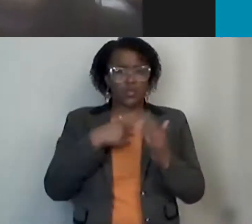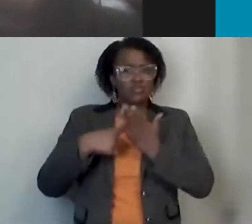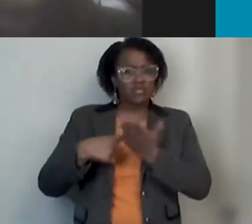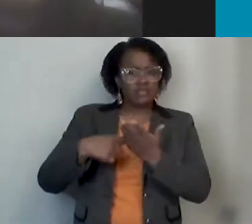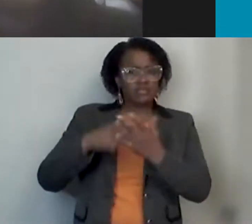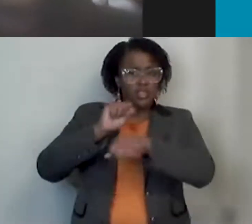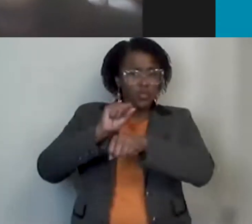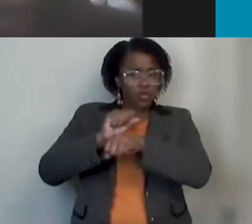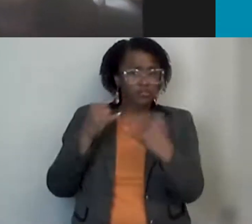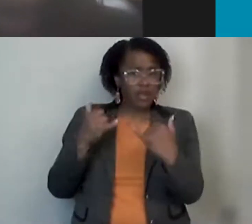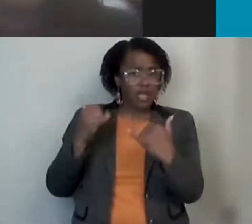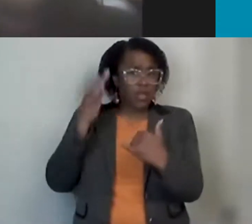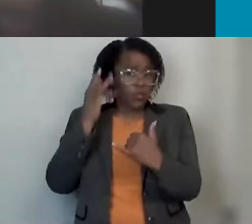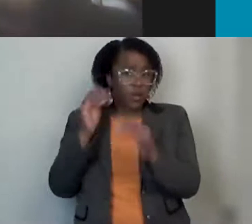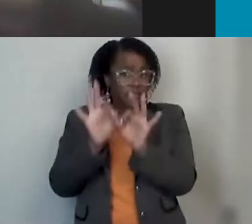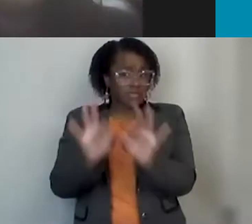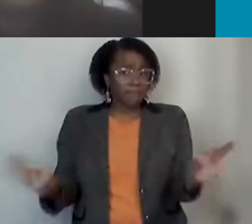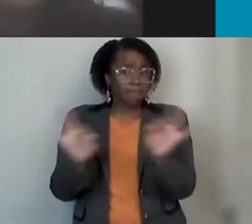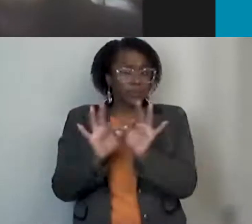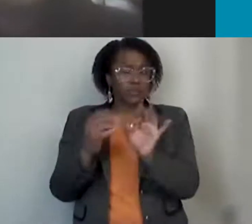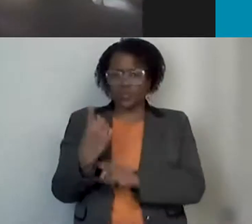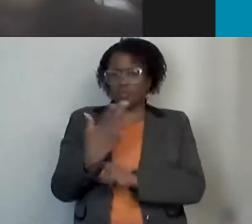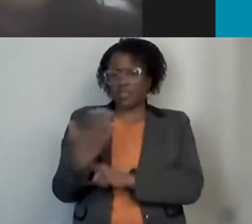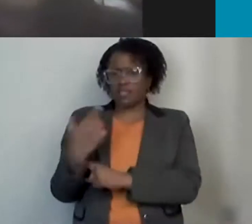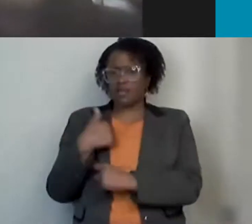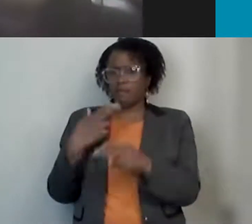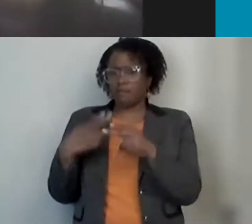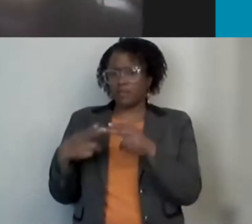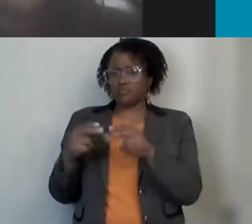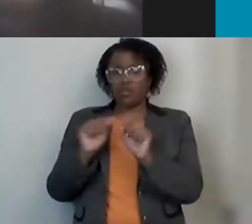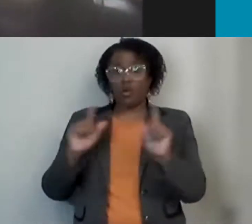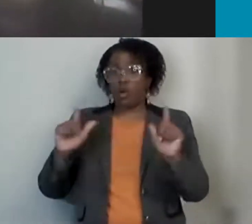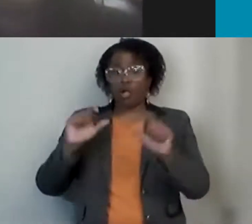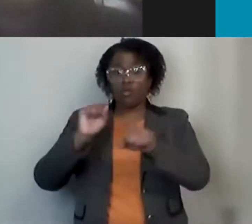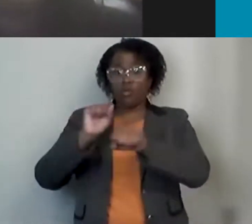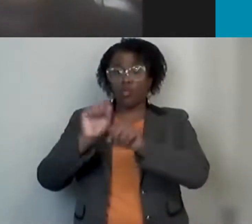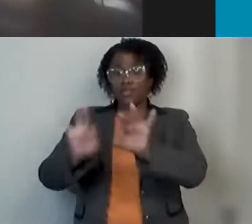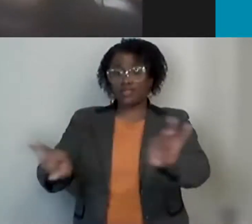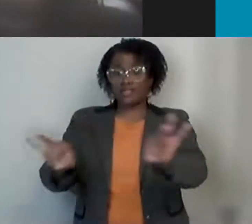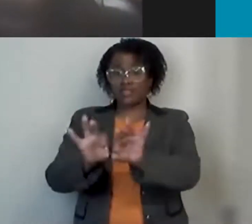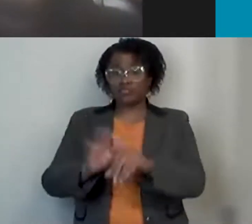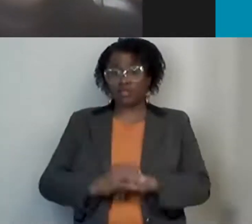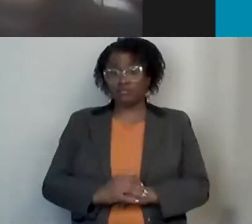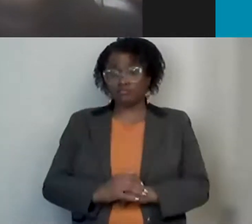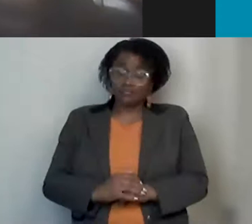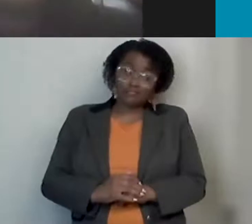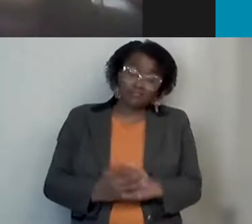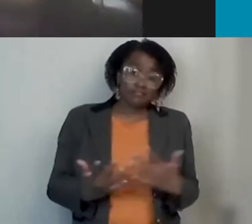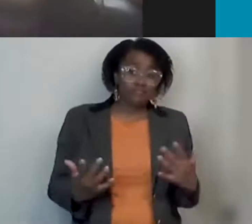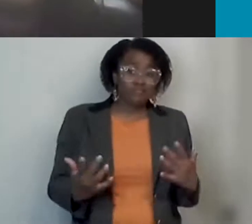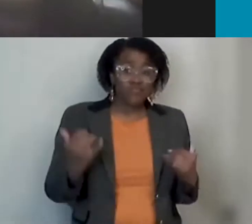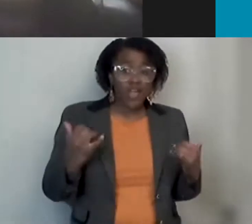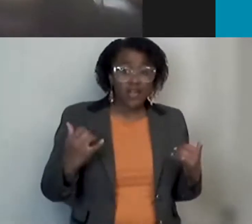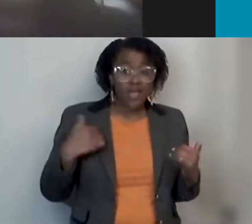and why we think it's important. One thing I'll name right now is all work is essential, right? And so right now what we're seeing is that there's